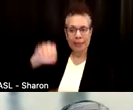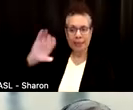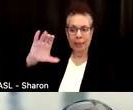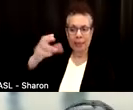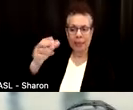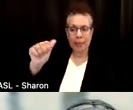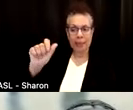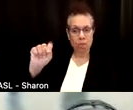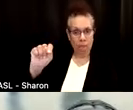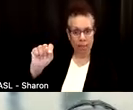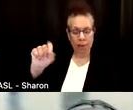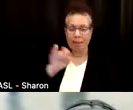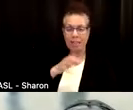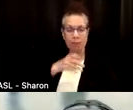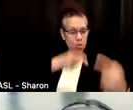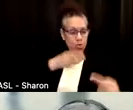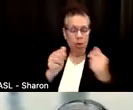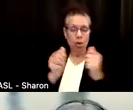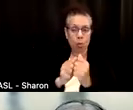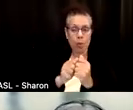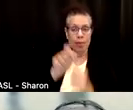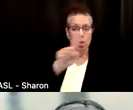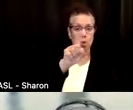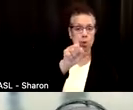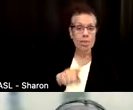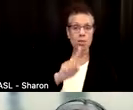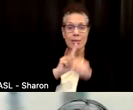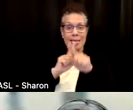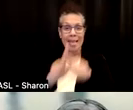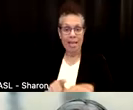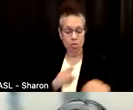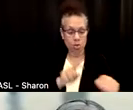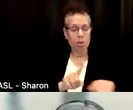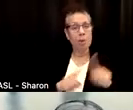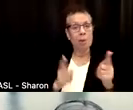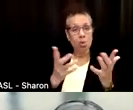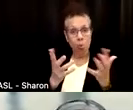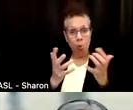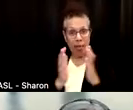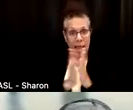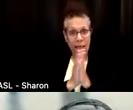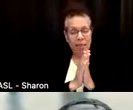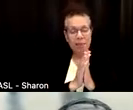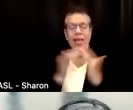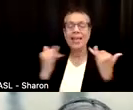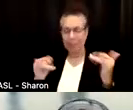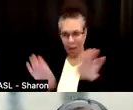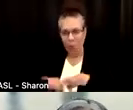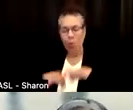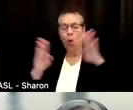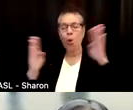are unable to use the Q&A function, but still had a question and you'd like to put that in the chat, we'll be watching the chat right